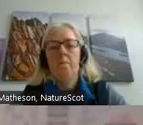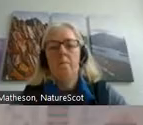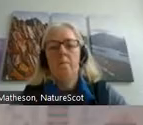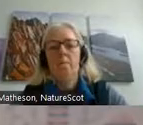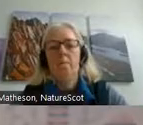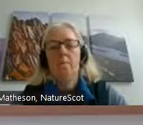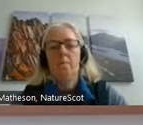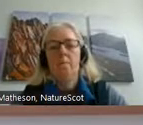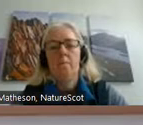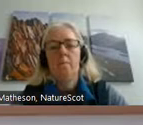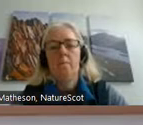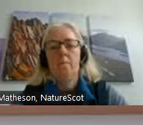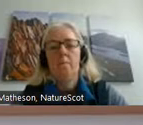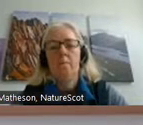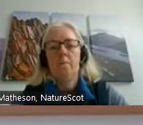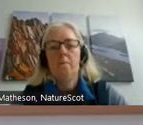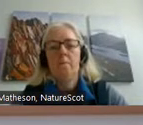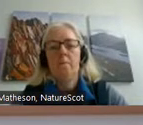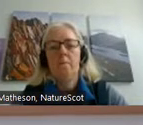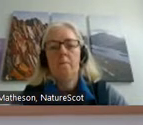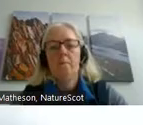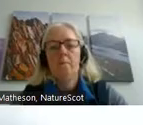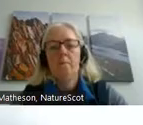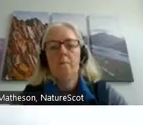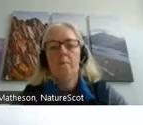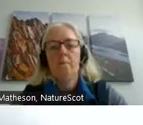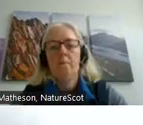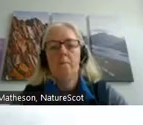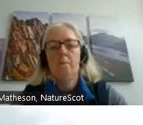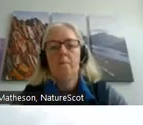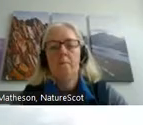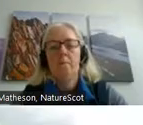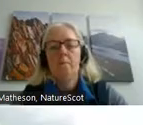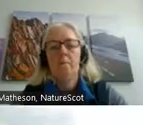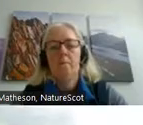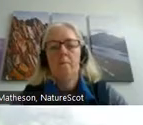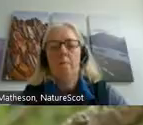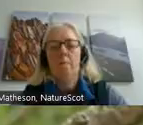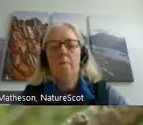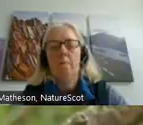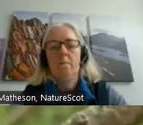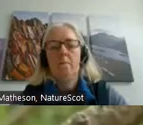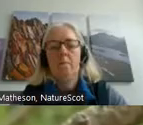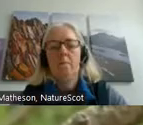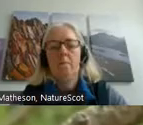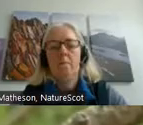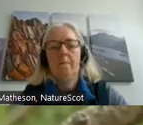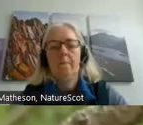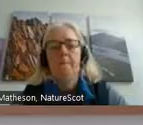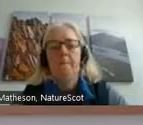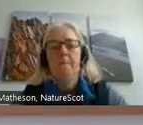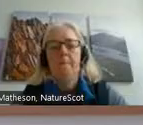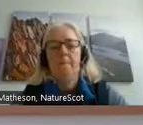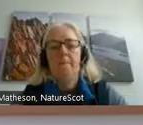we're hoping for much more. Already, we're seeing calls from a number of countries to increase funding for biodiversity. China, Japan, the UK and the